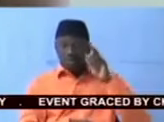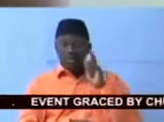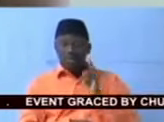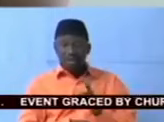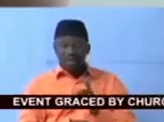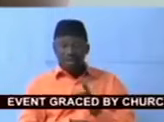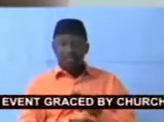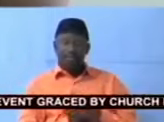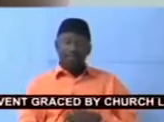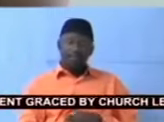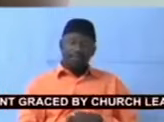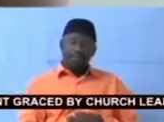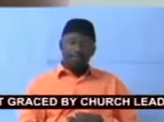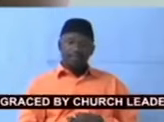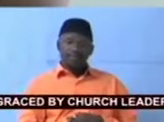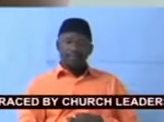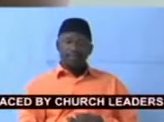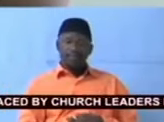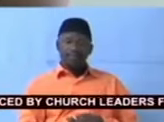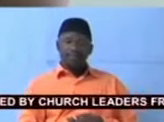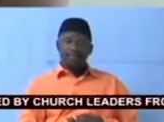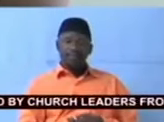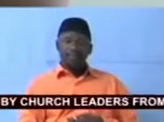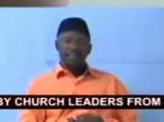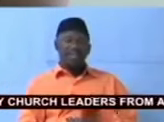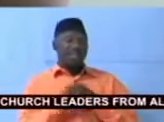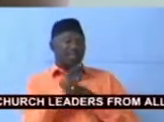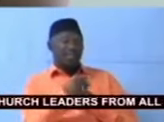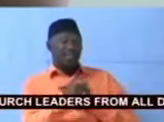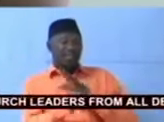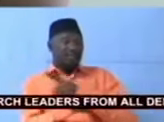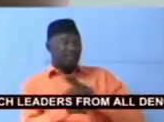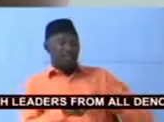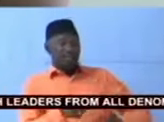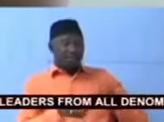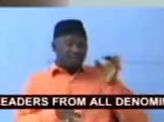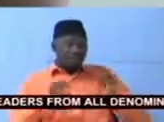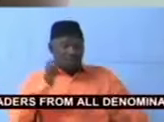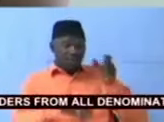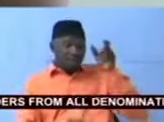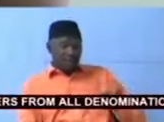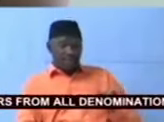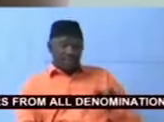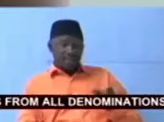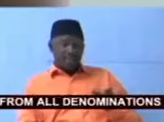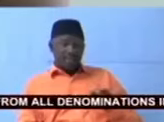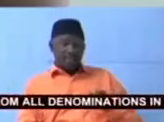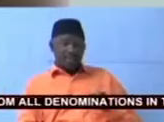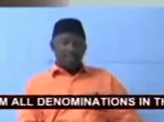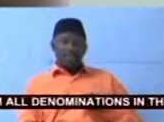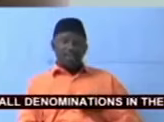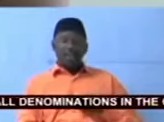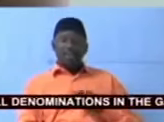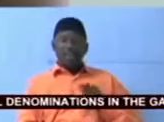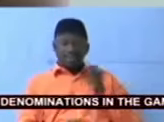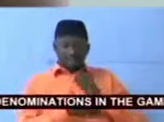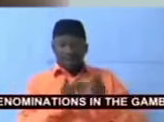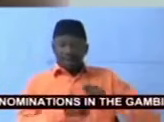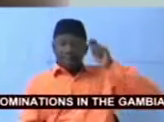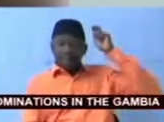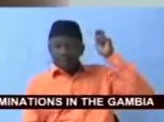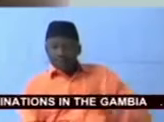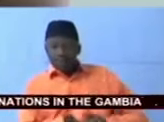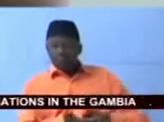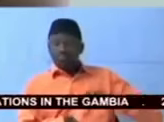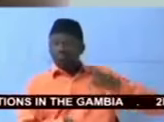ne yow li nga wax commission bi mooy ne. This said Chief Justice. Chief Justice boobu. Gave a decision or decisions. Dafa am ndogal boo